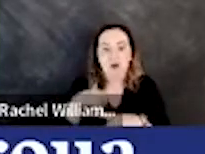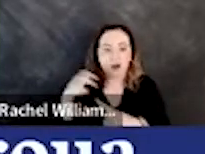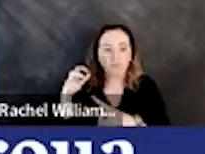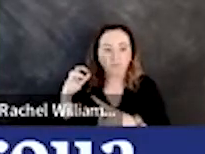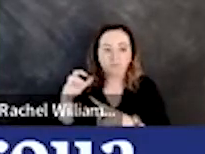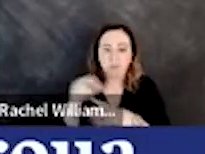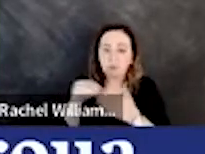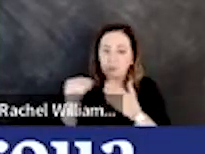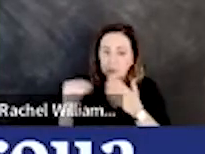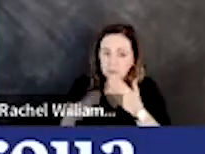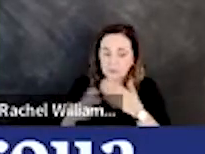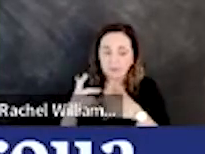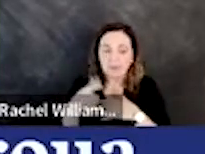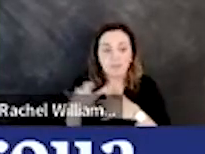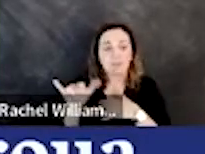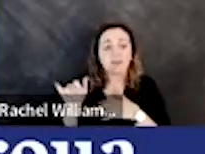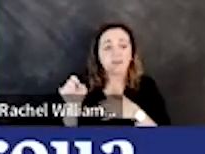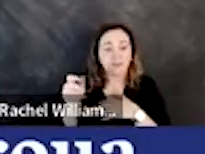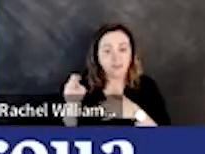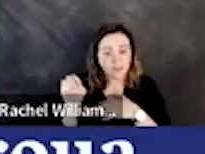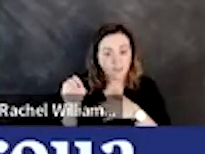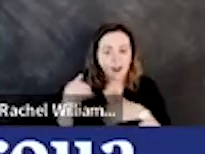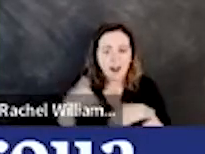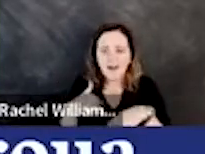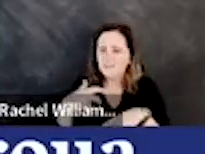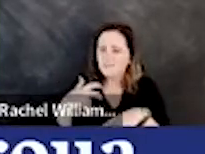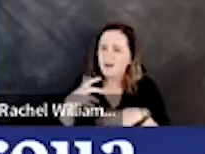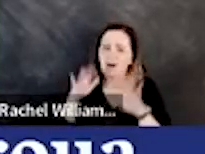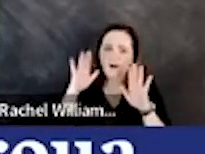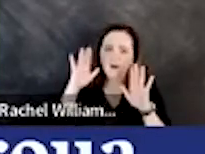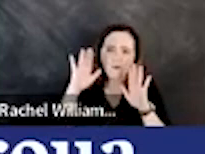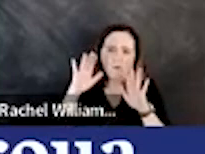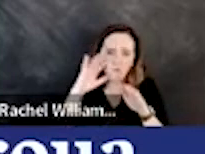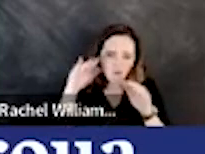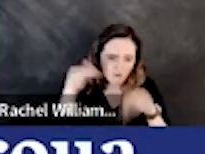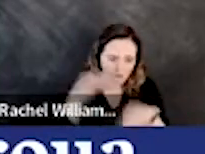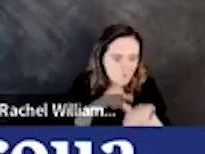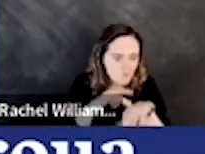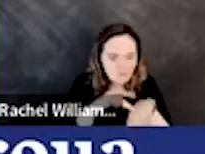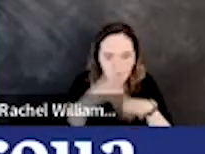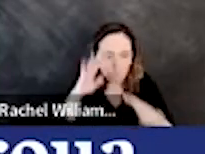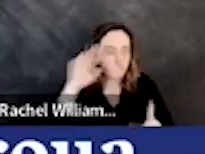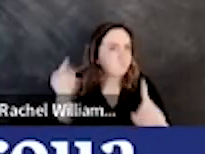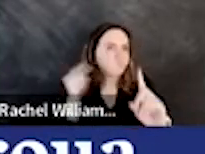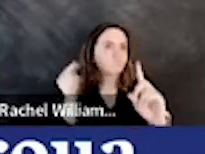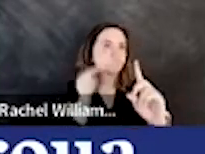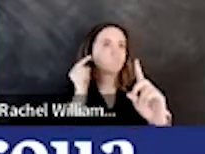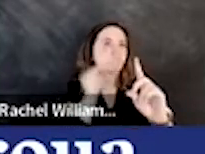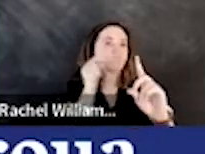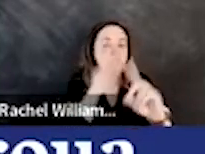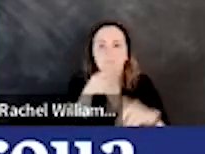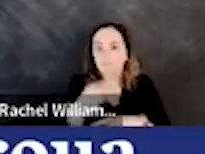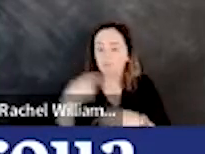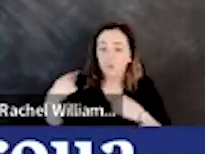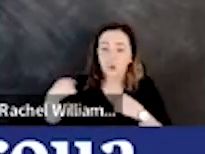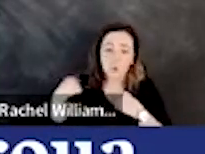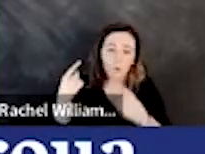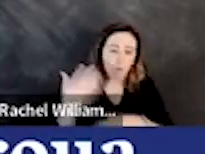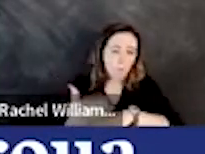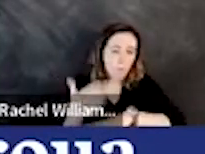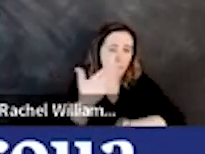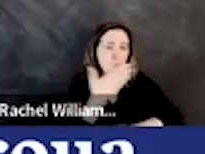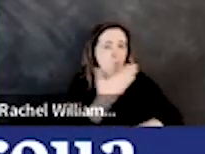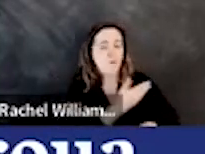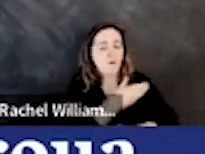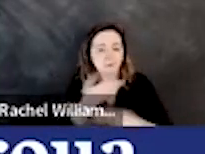ESL. Yasmin has an incredible focus on her goals. She has made amazing progress in